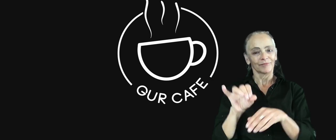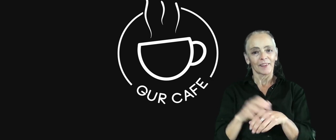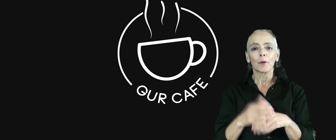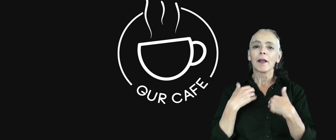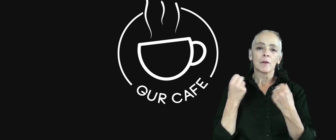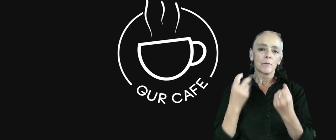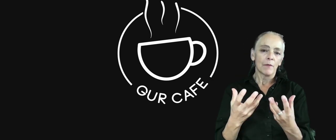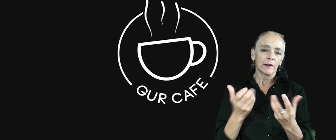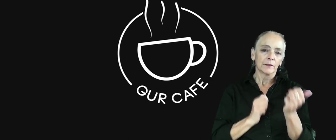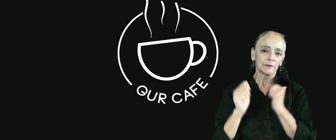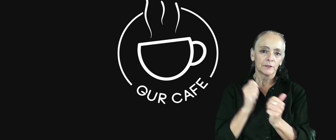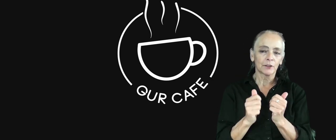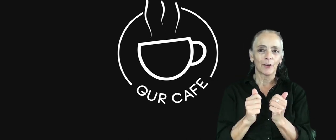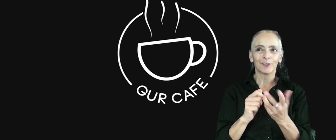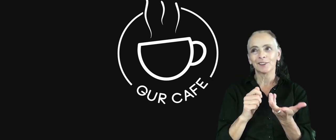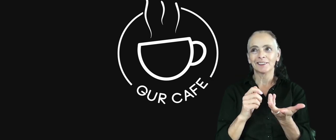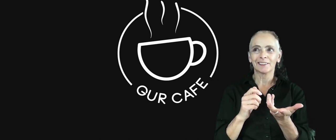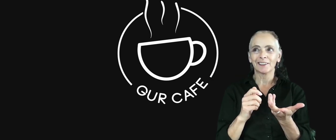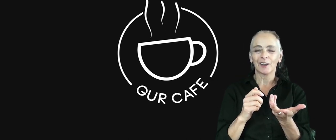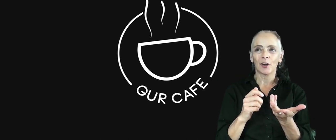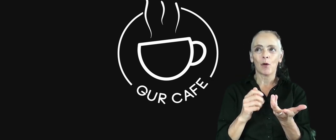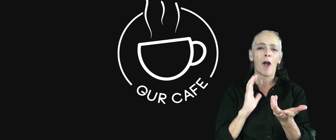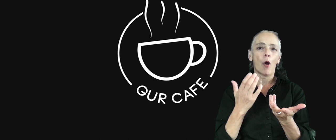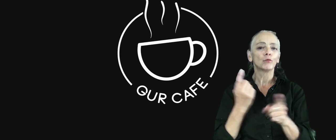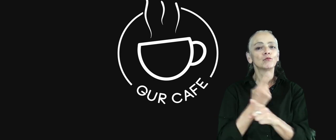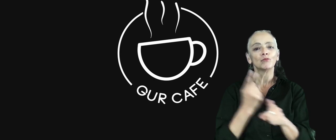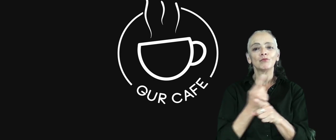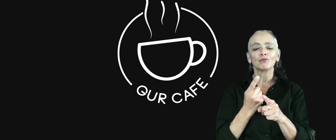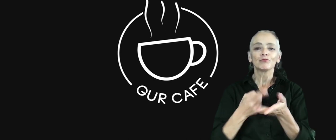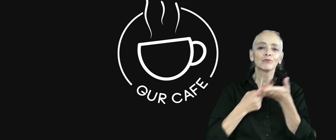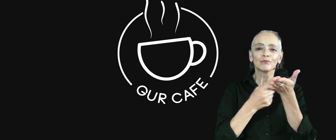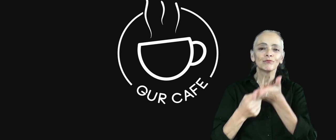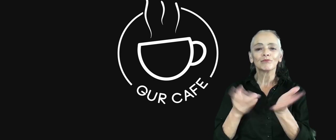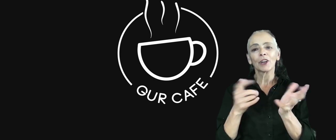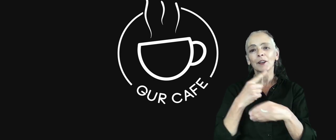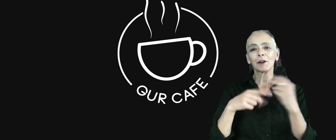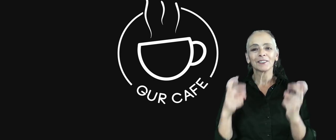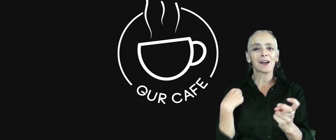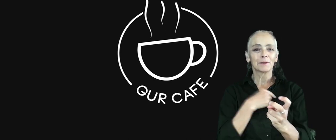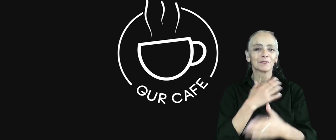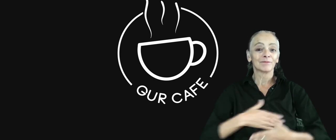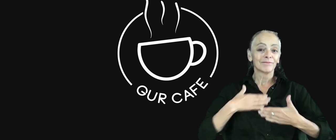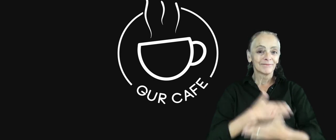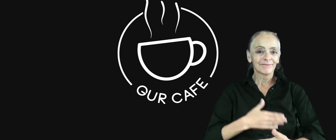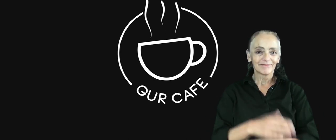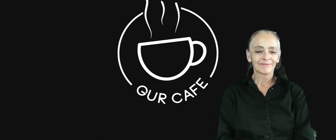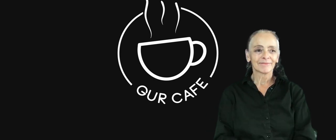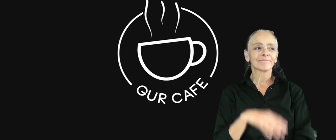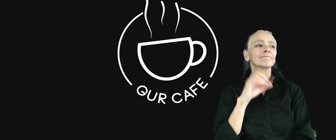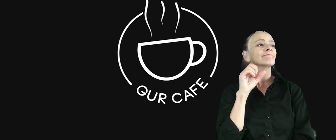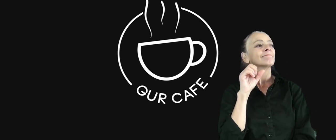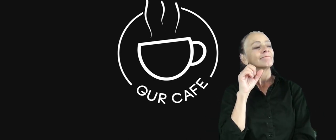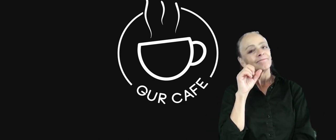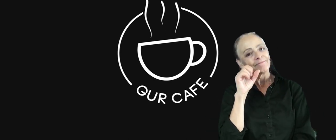these. And so it should be just like our usual conversations of chatting about topics that we enjoy. Yep, but Seb,